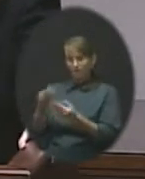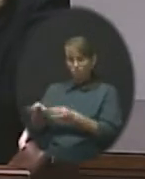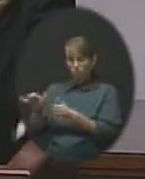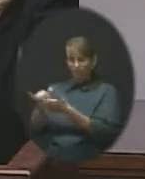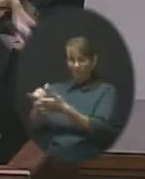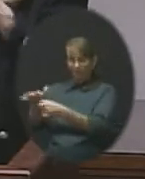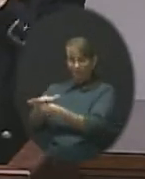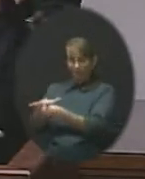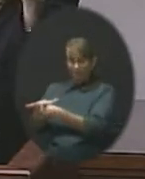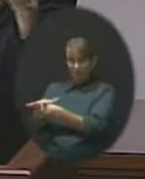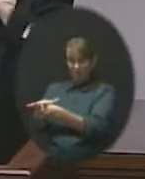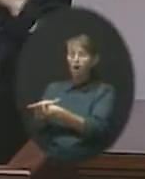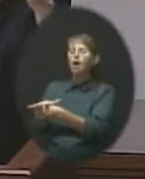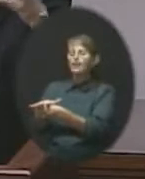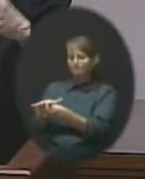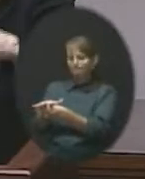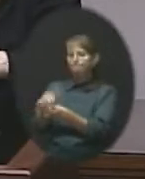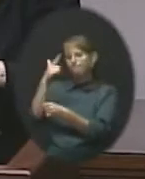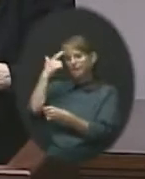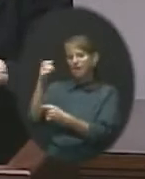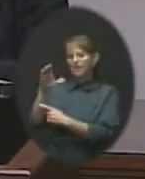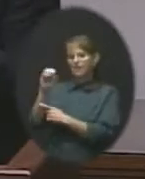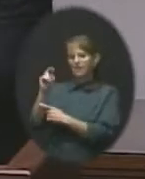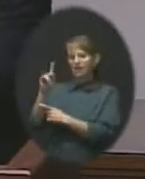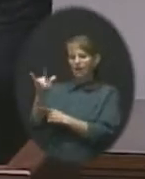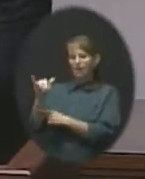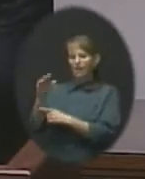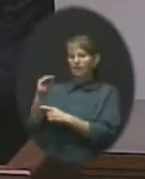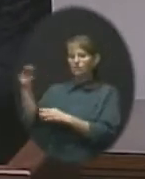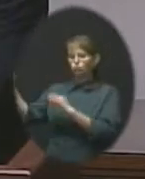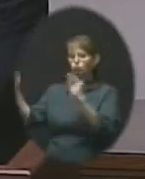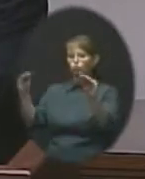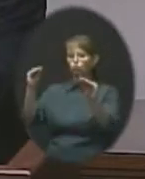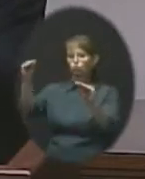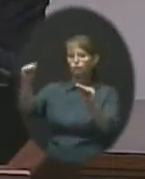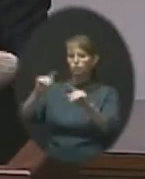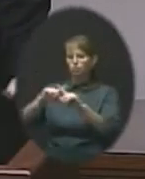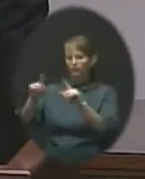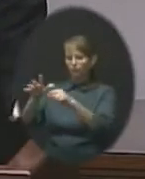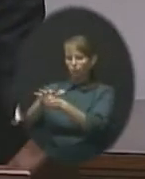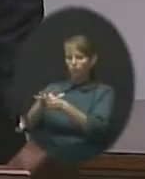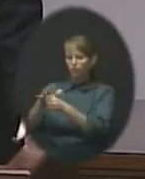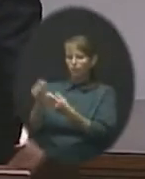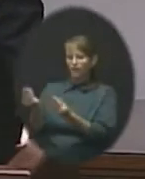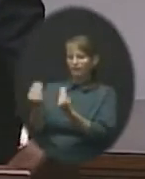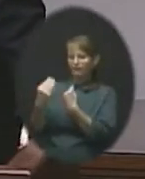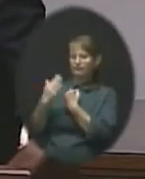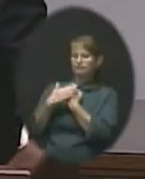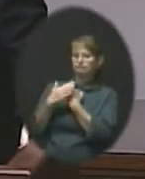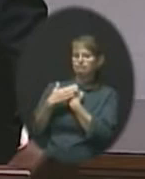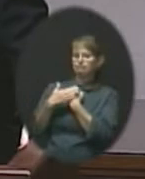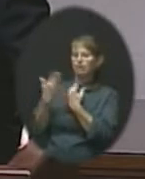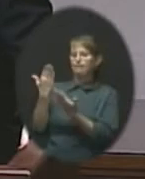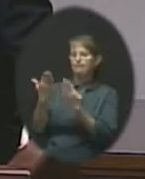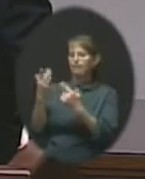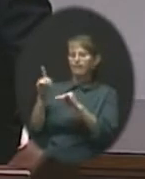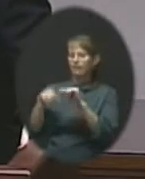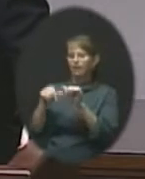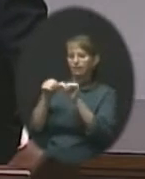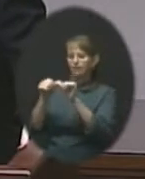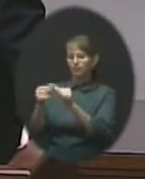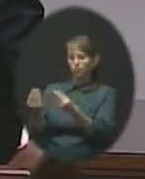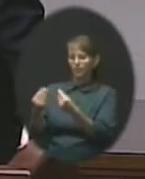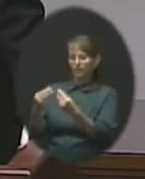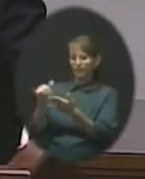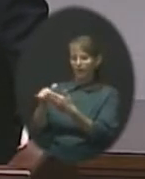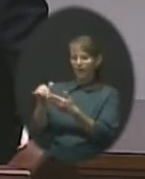As the county has moved to some different locations, they have kind of given us a bit of a warning that they may not continue to be able to give us